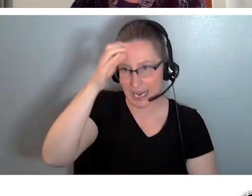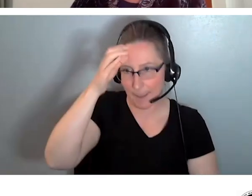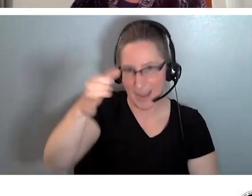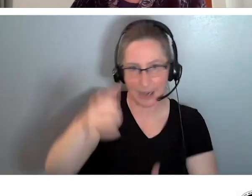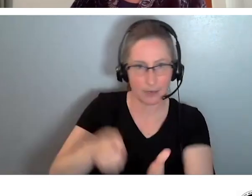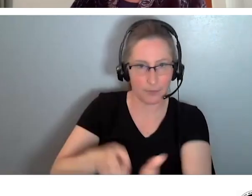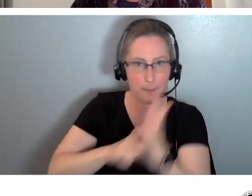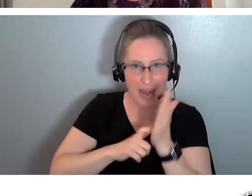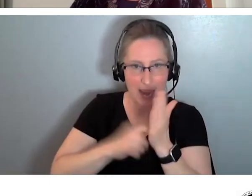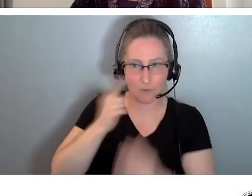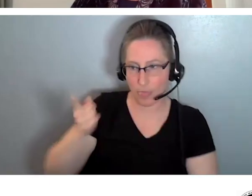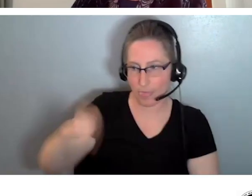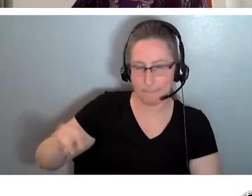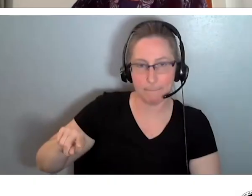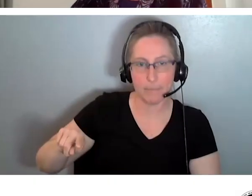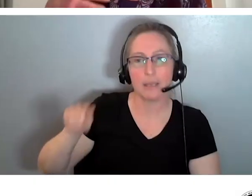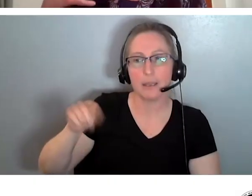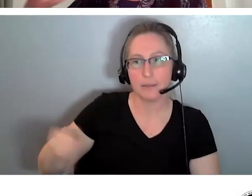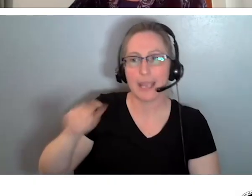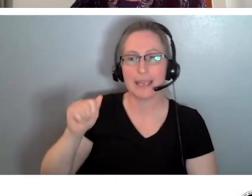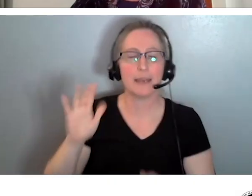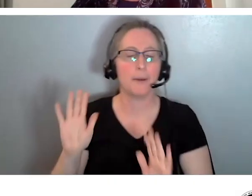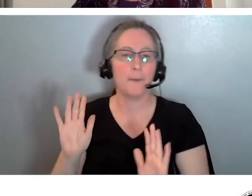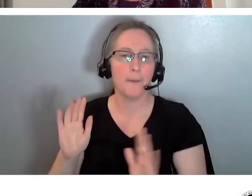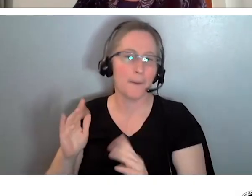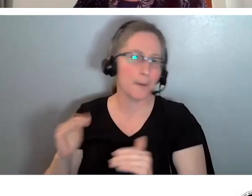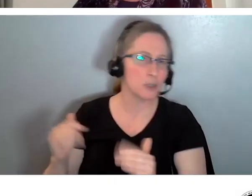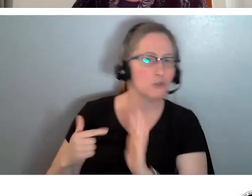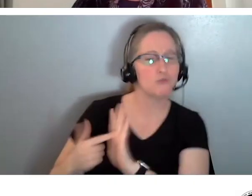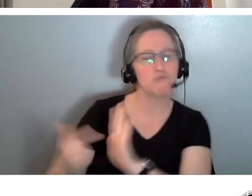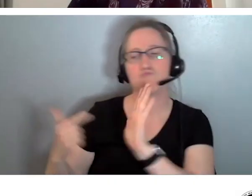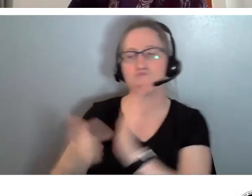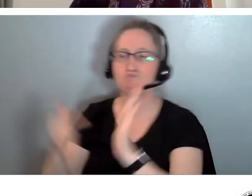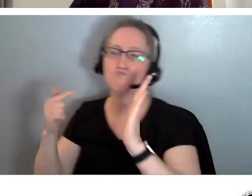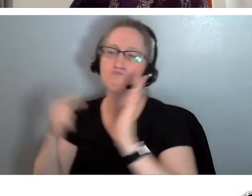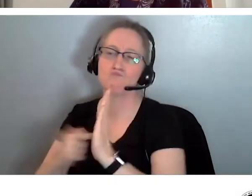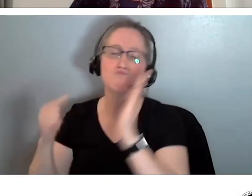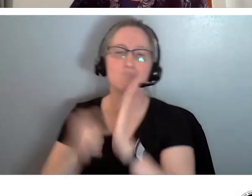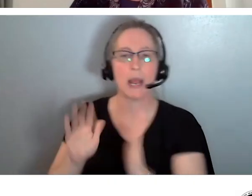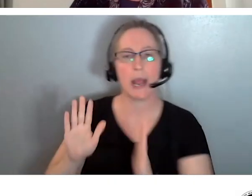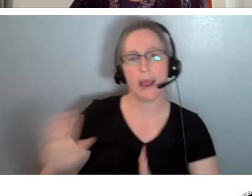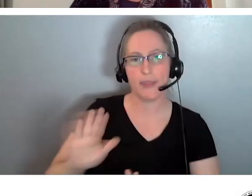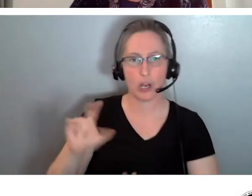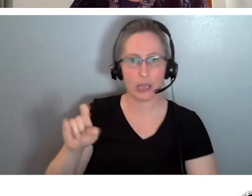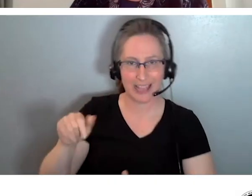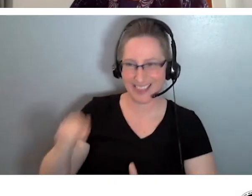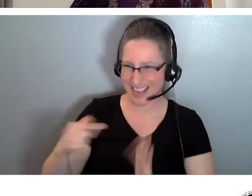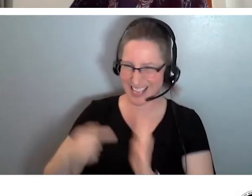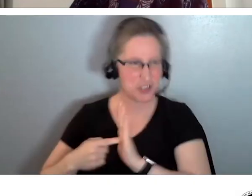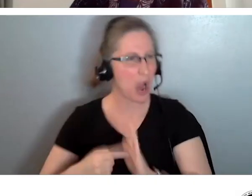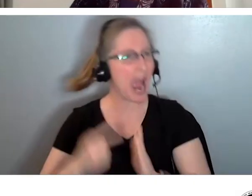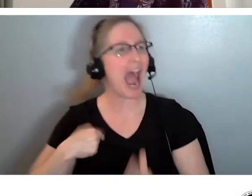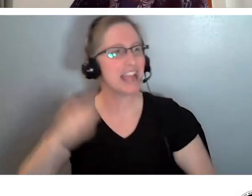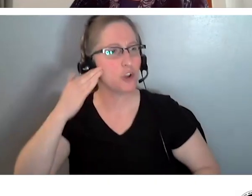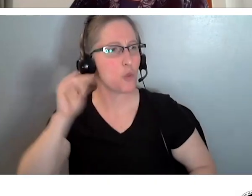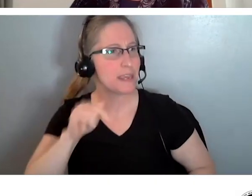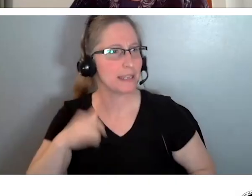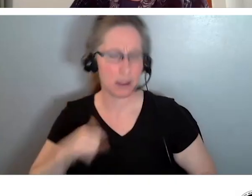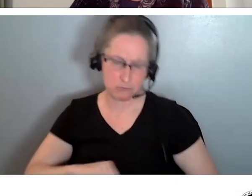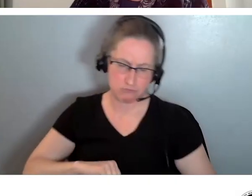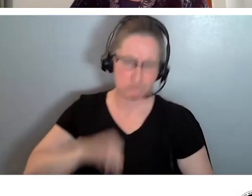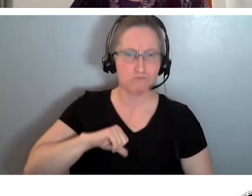cognitive demand on them, allowing them to shine in the literacy event and show what they know, to have